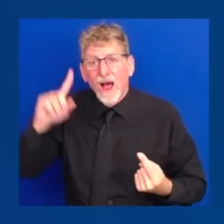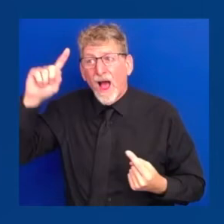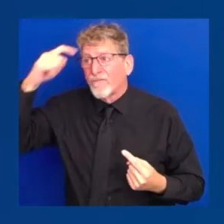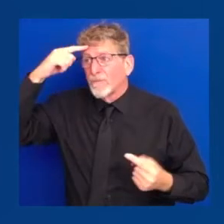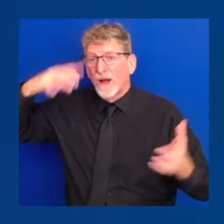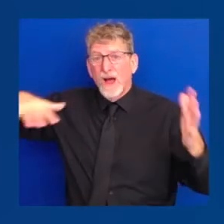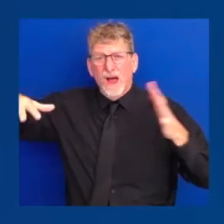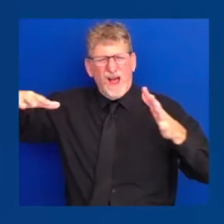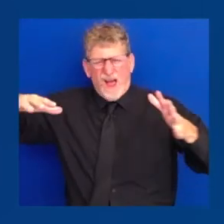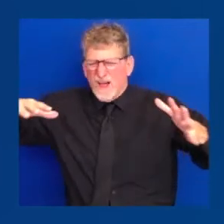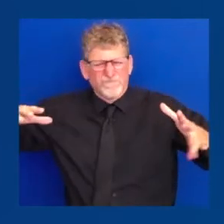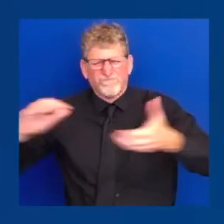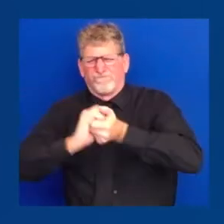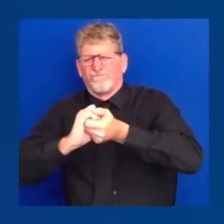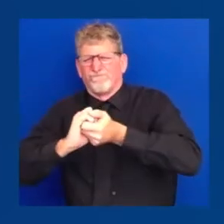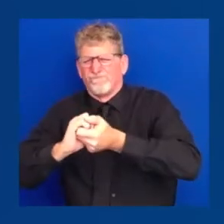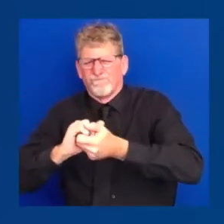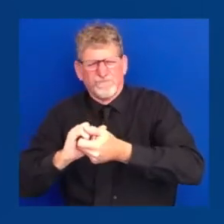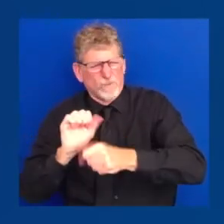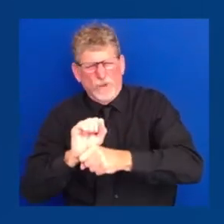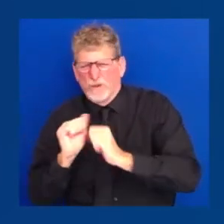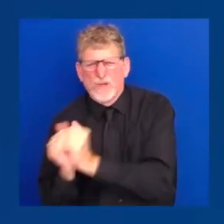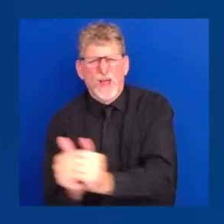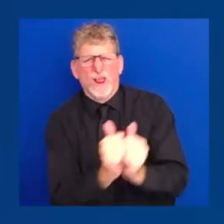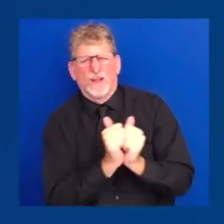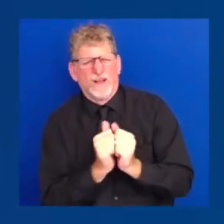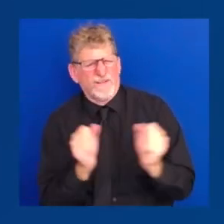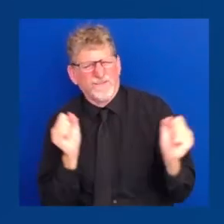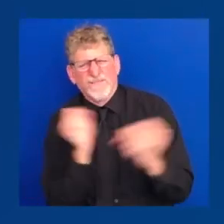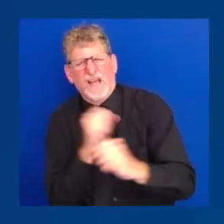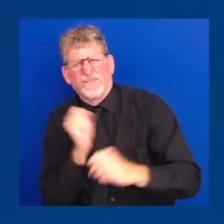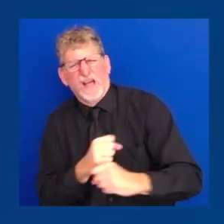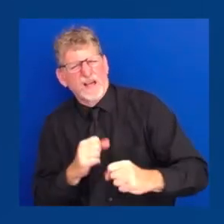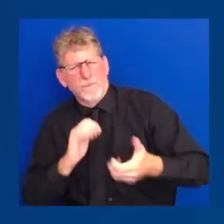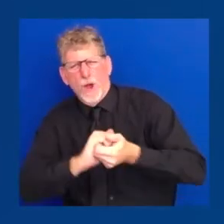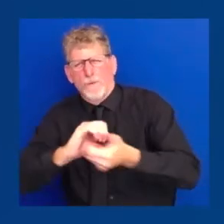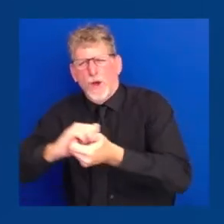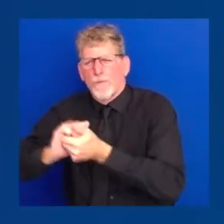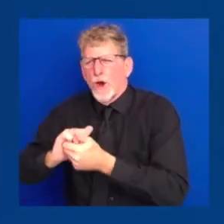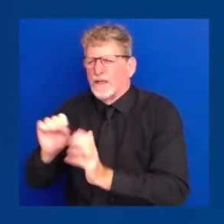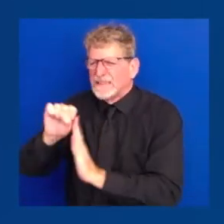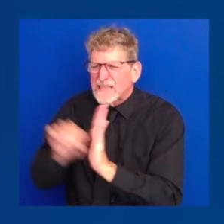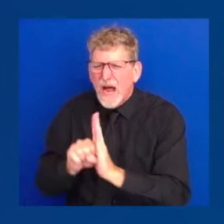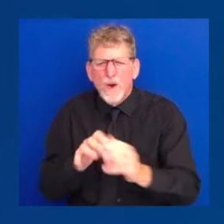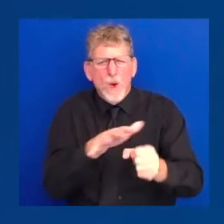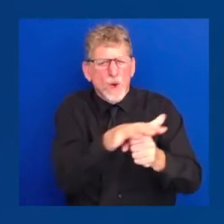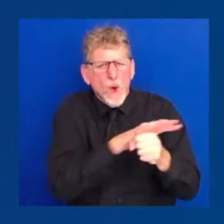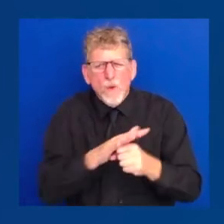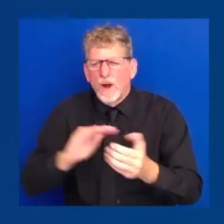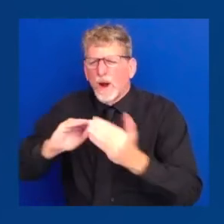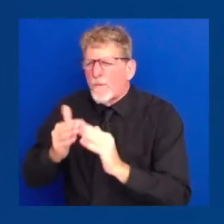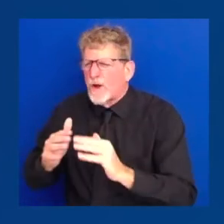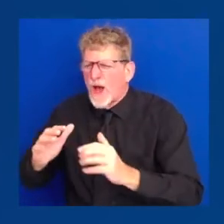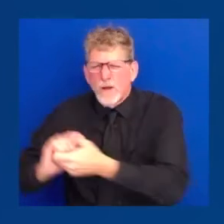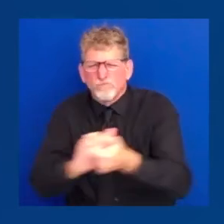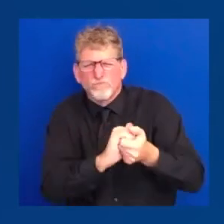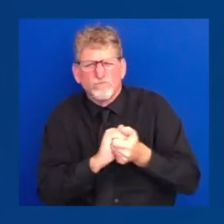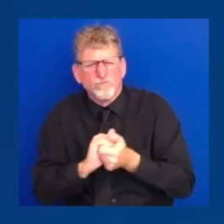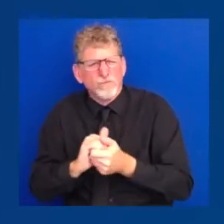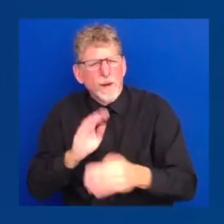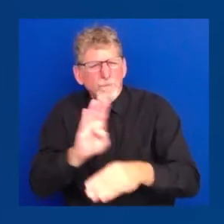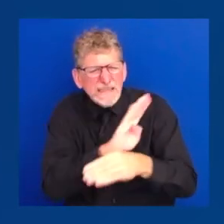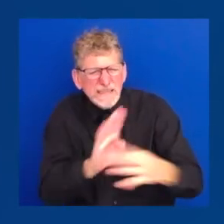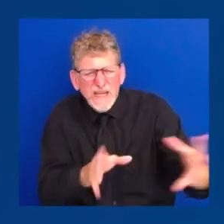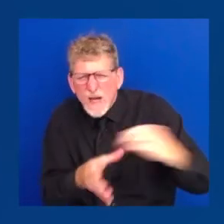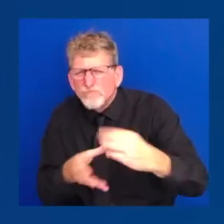governors and local health officials, the innovation of the private sector, and the determination of the American people, we have